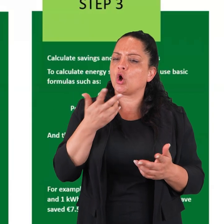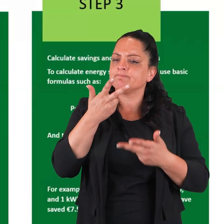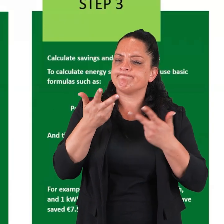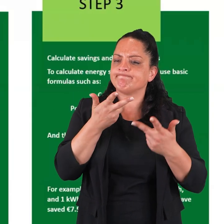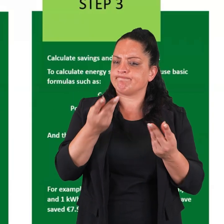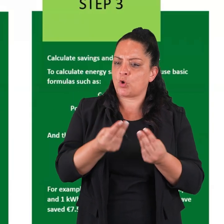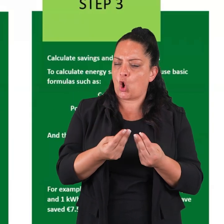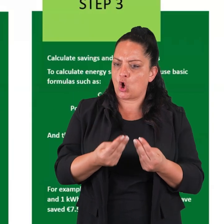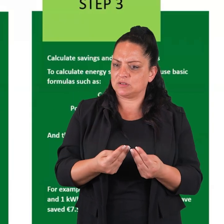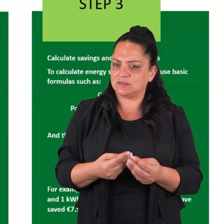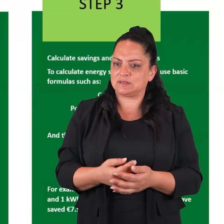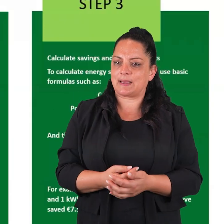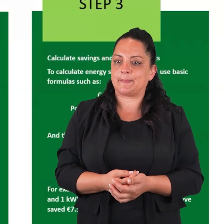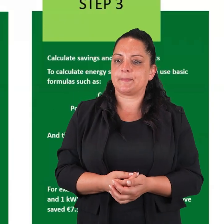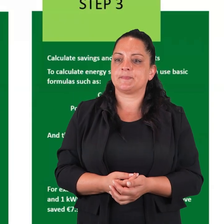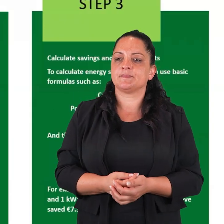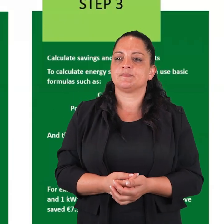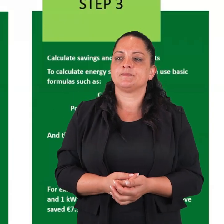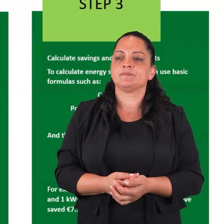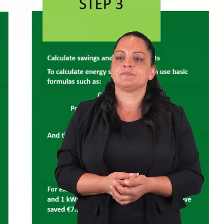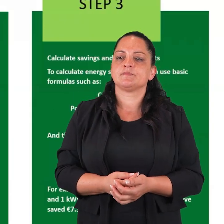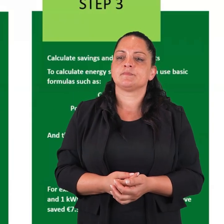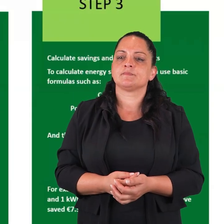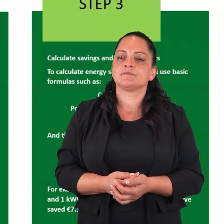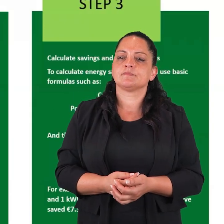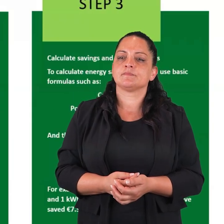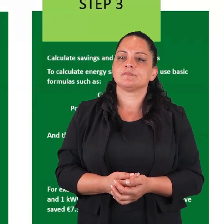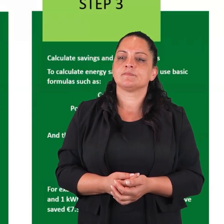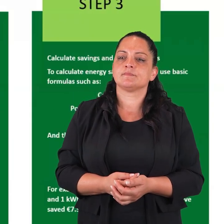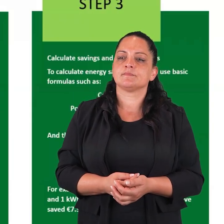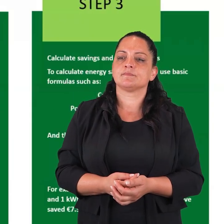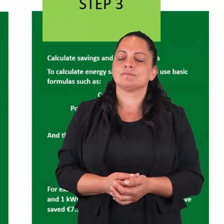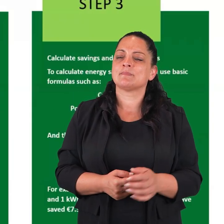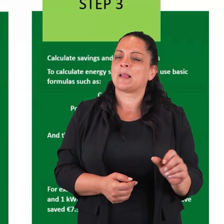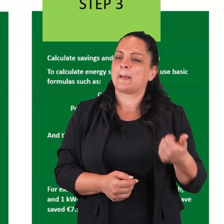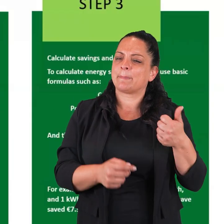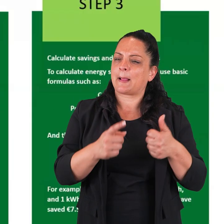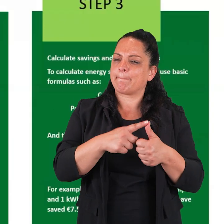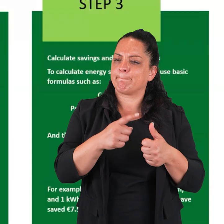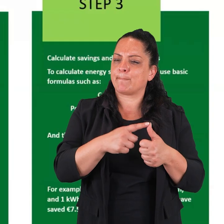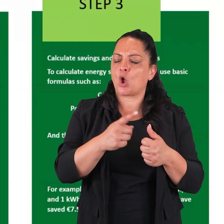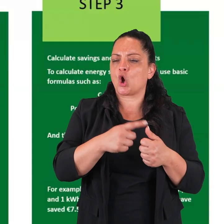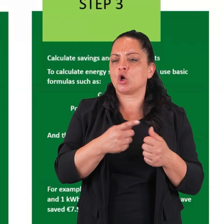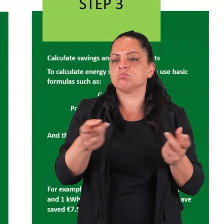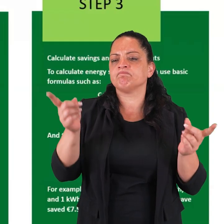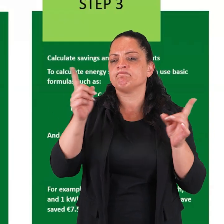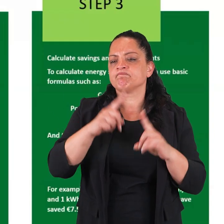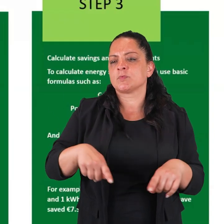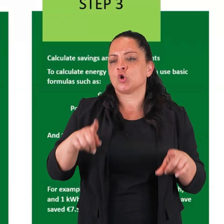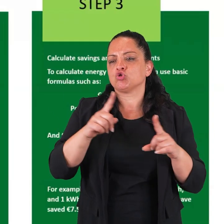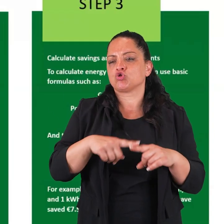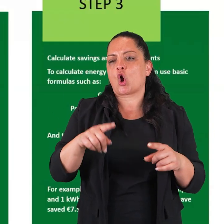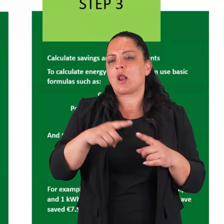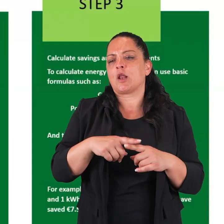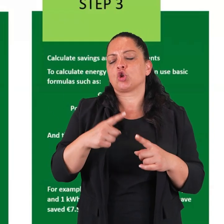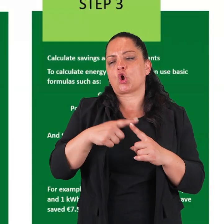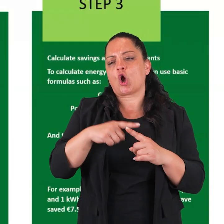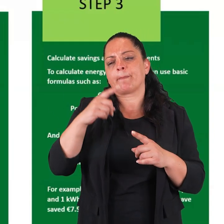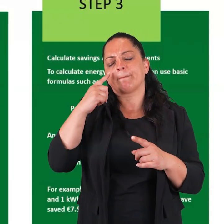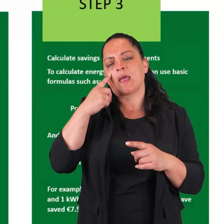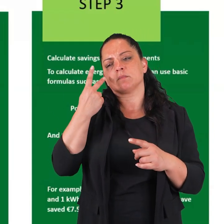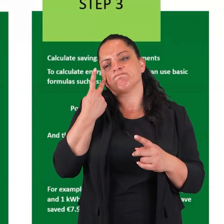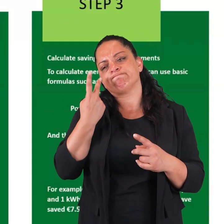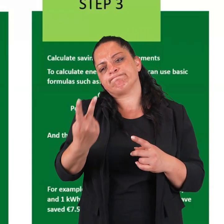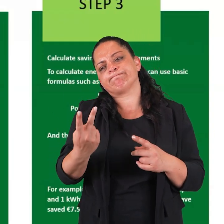understand each step, what's inside each step. So step number 1, it's mainly